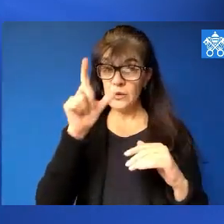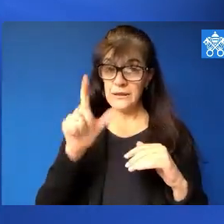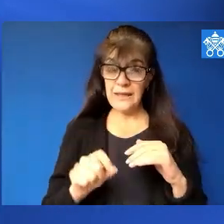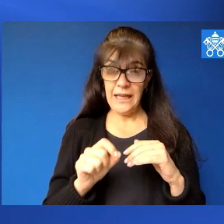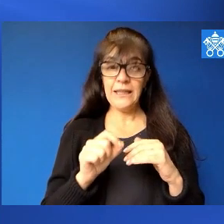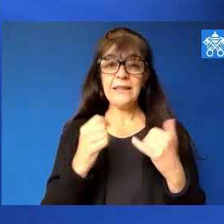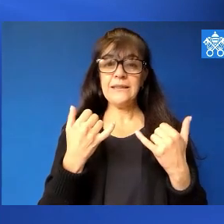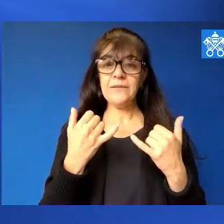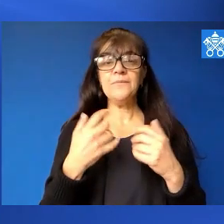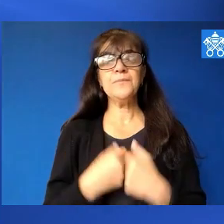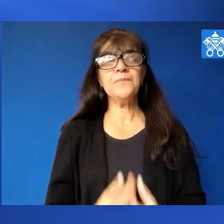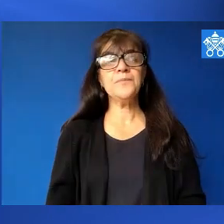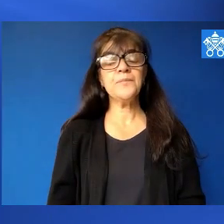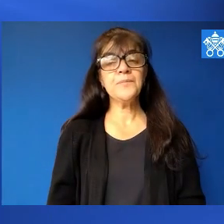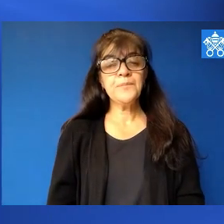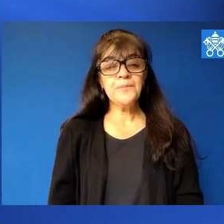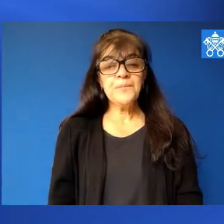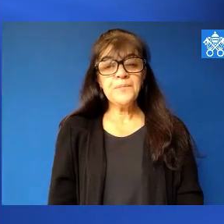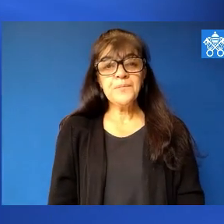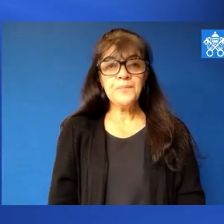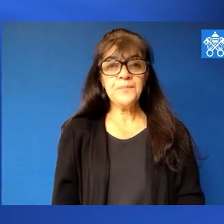as well to them.